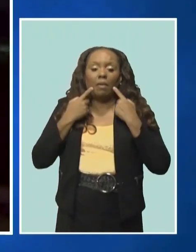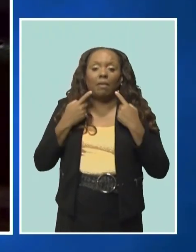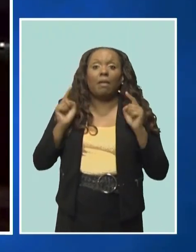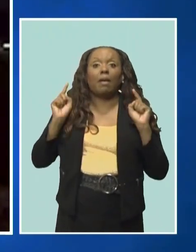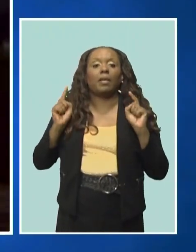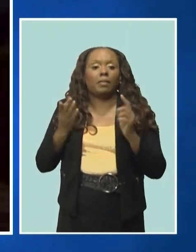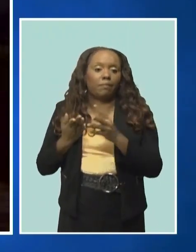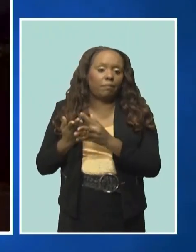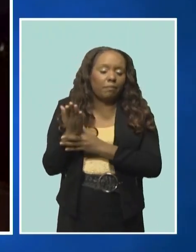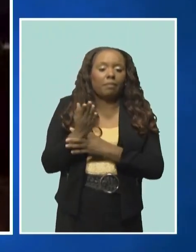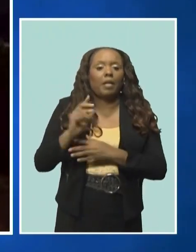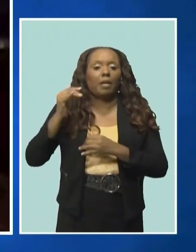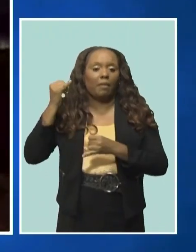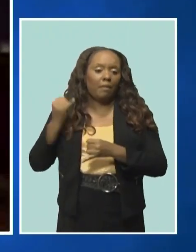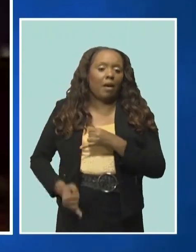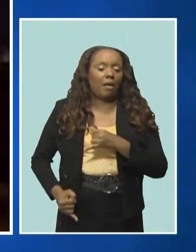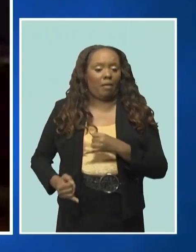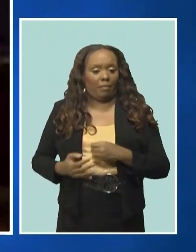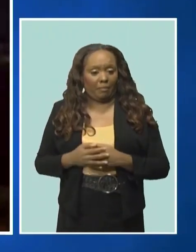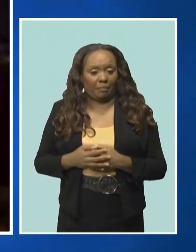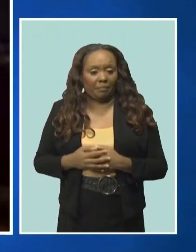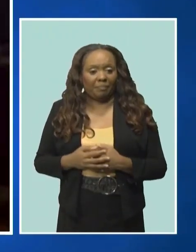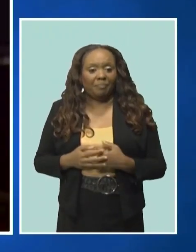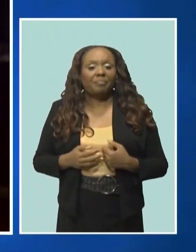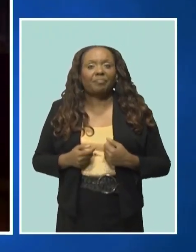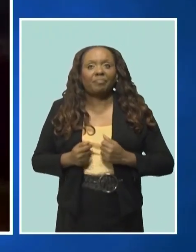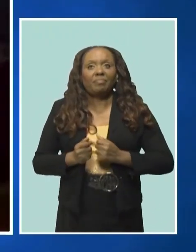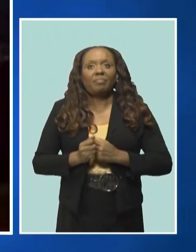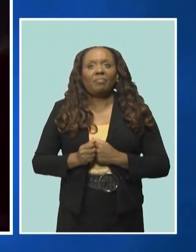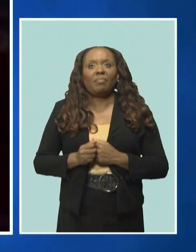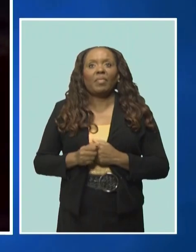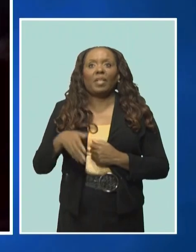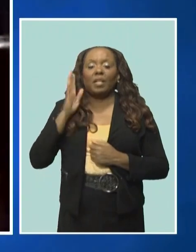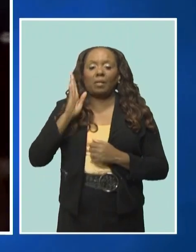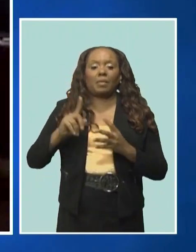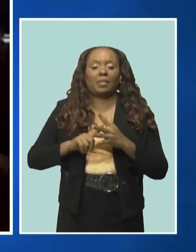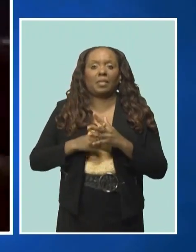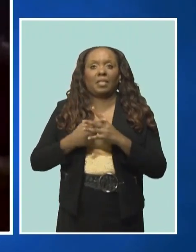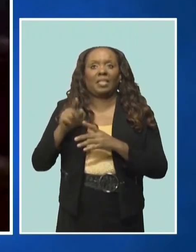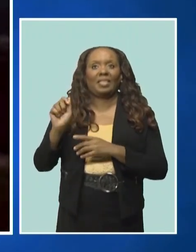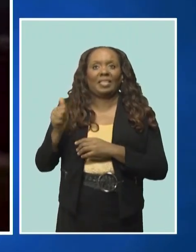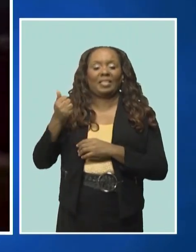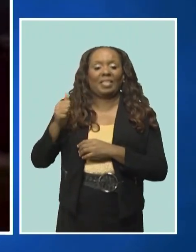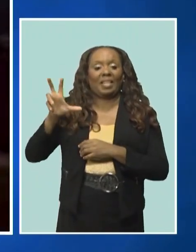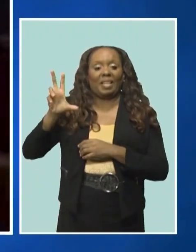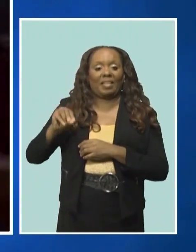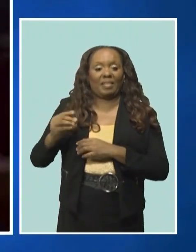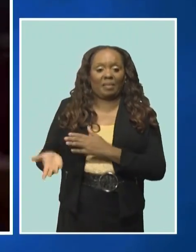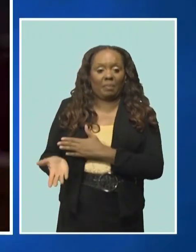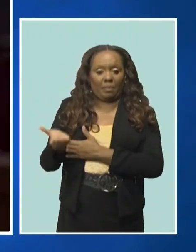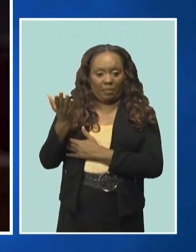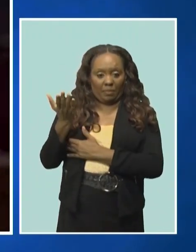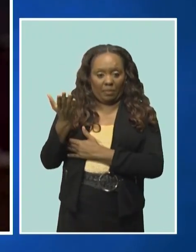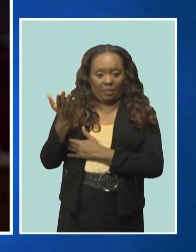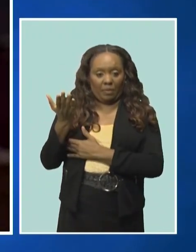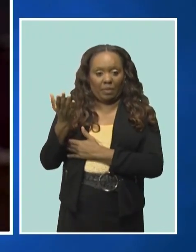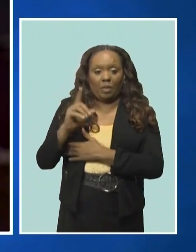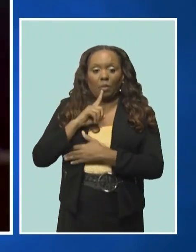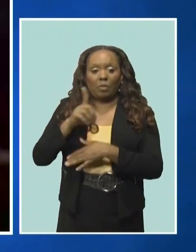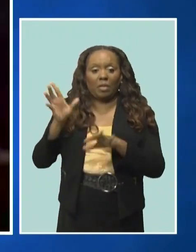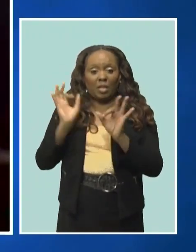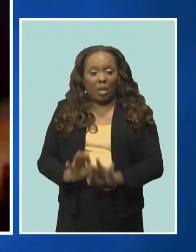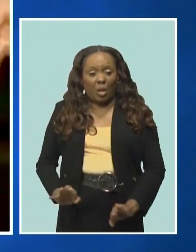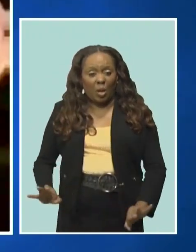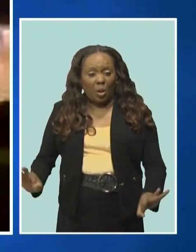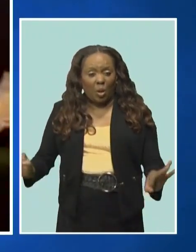getting into that big showpiece. Of course, the first ball is set to start at 10:30 a.m. and the all-important